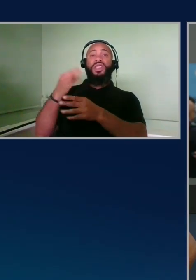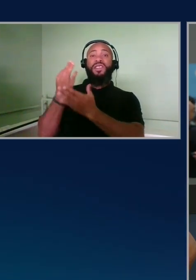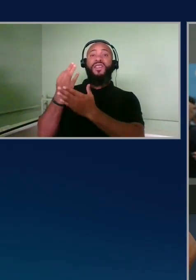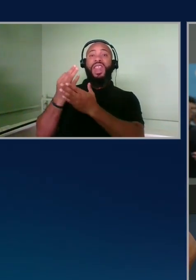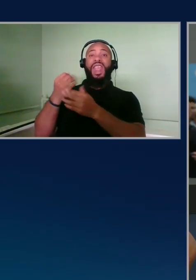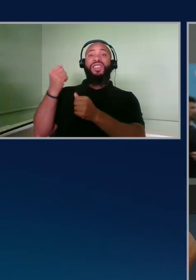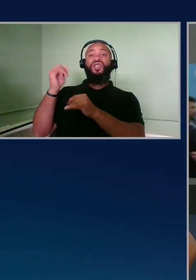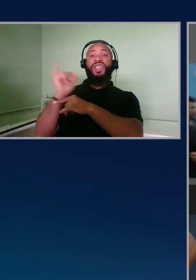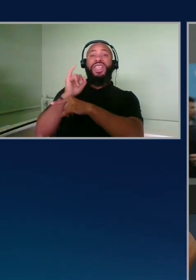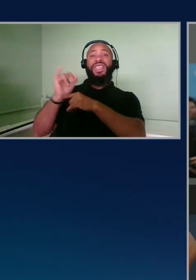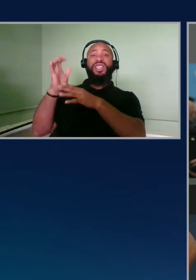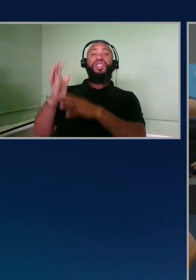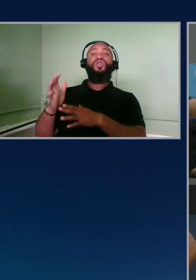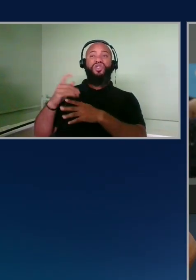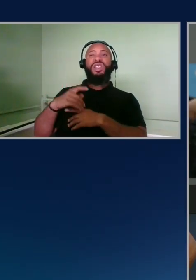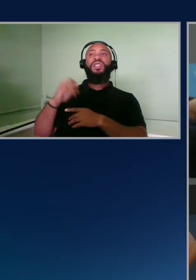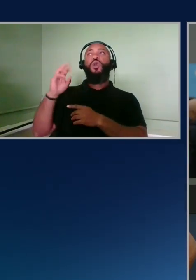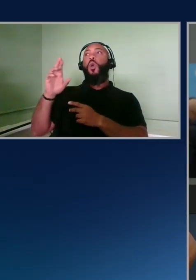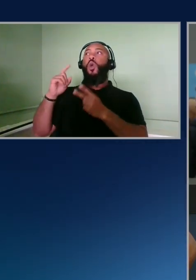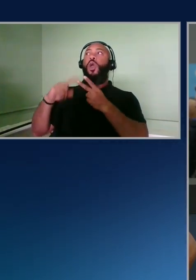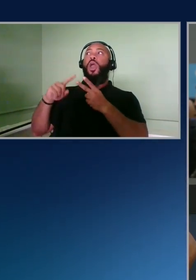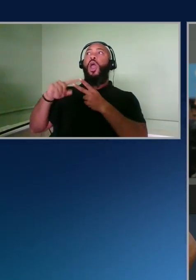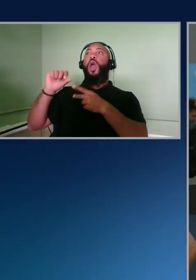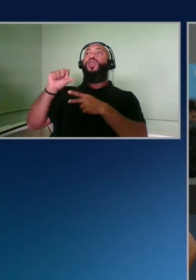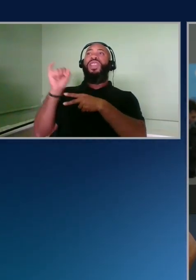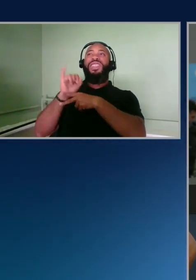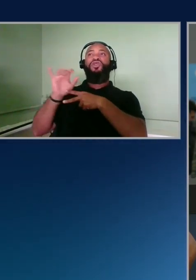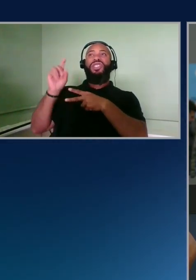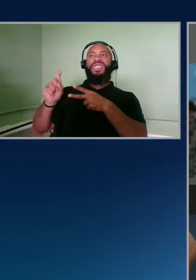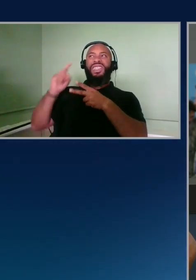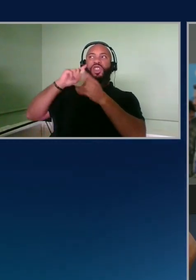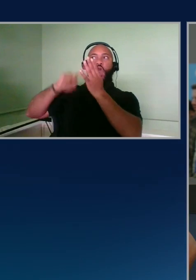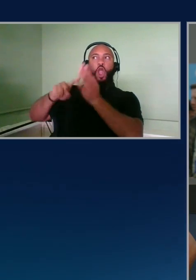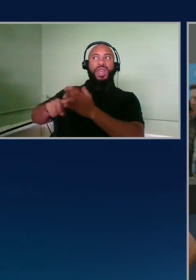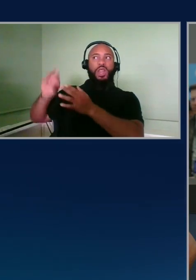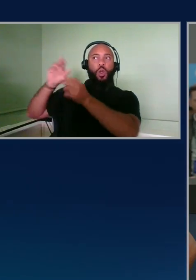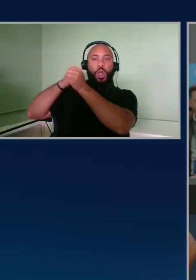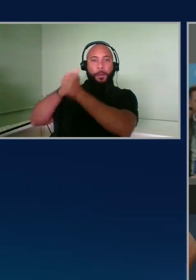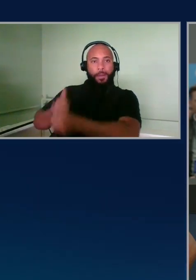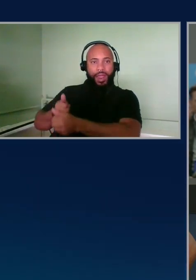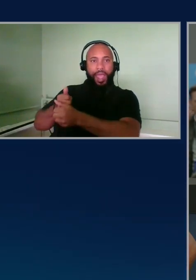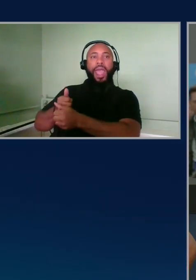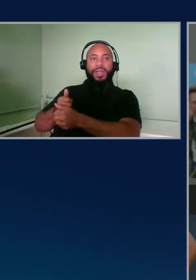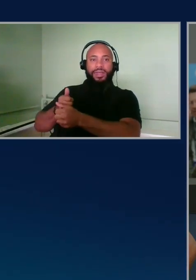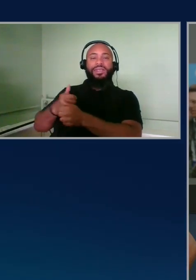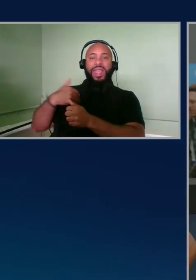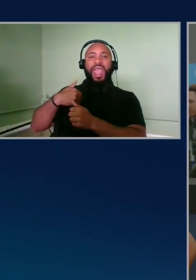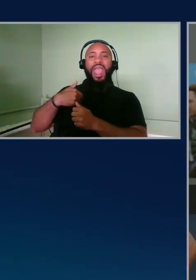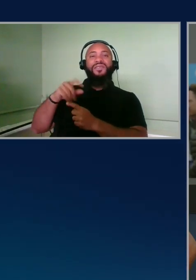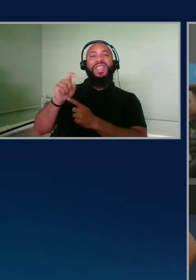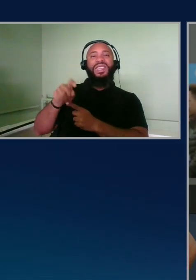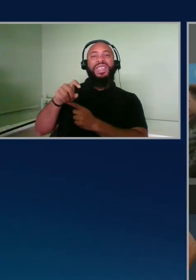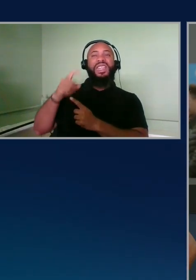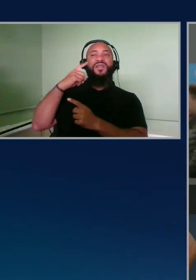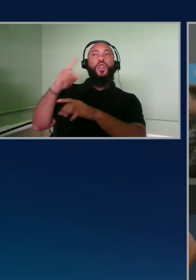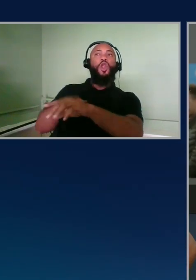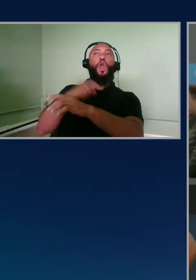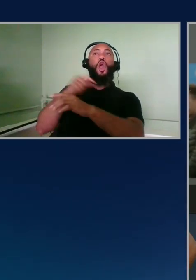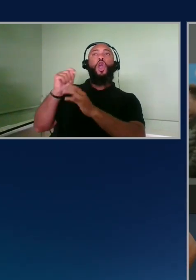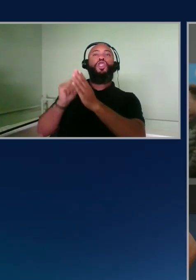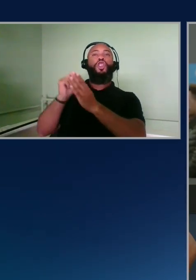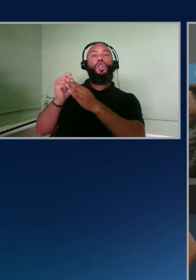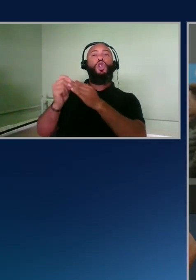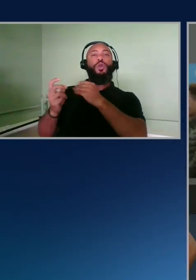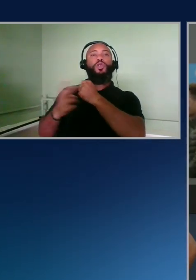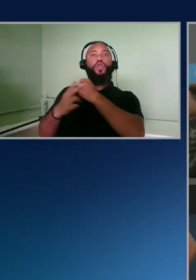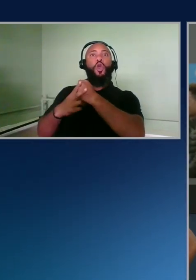industries that need some sort of auditing or compliance have this need to have a long-term storage for data. Some people can